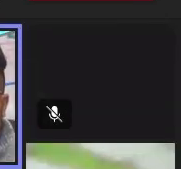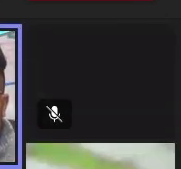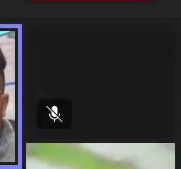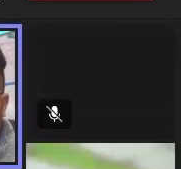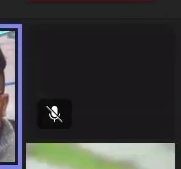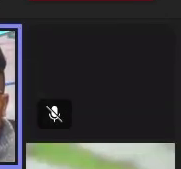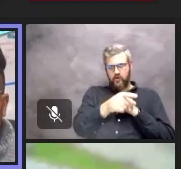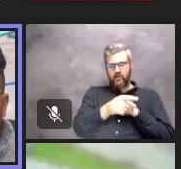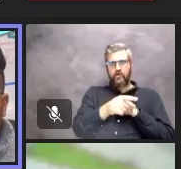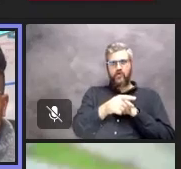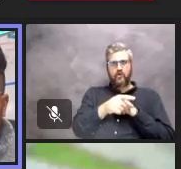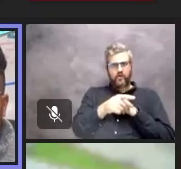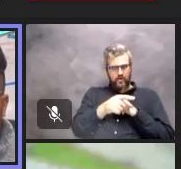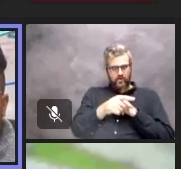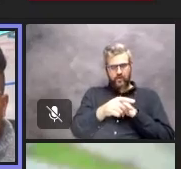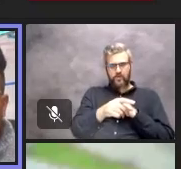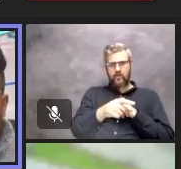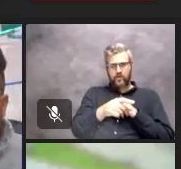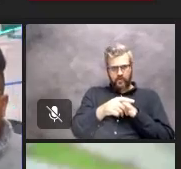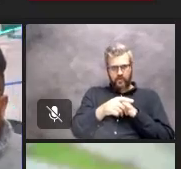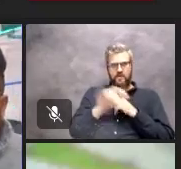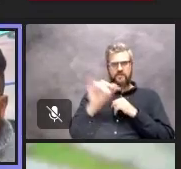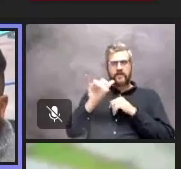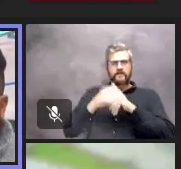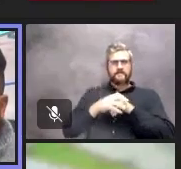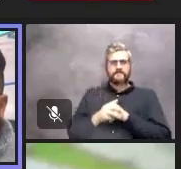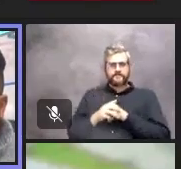her those as well.